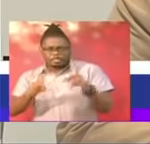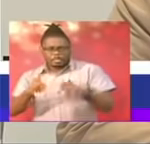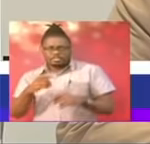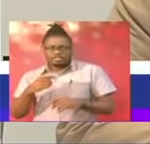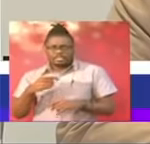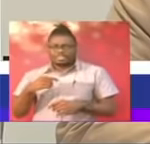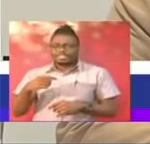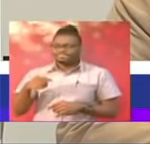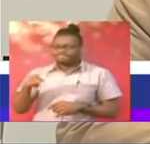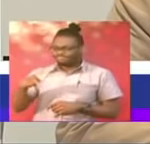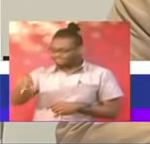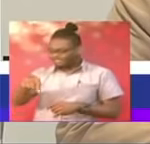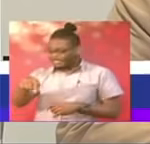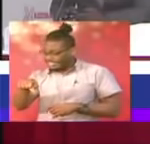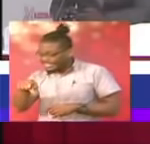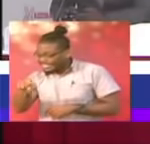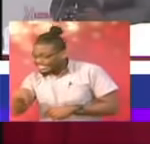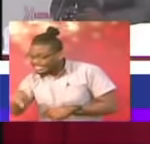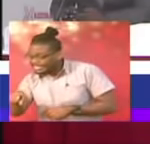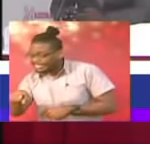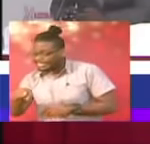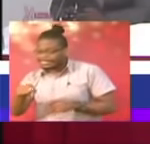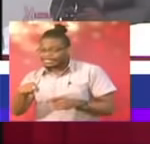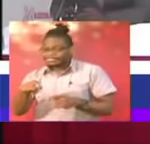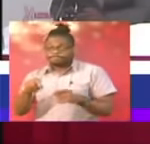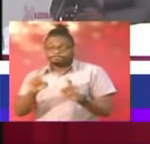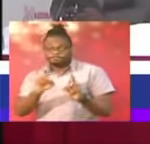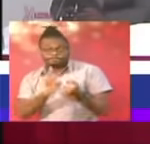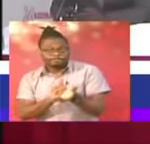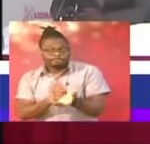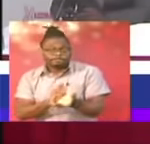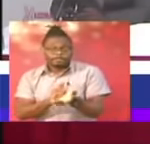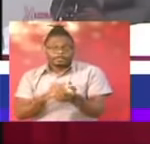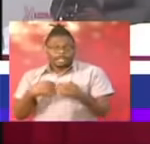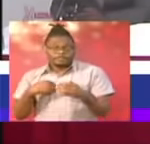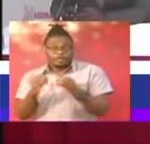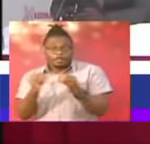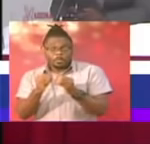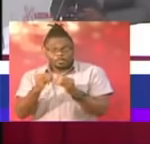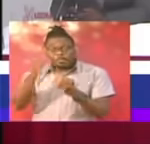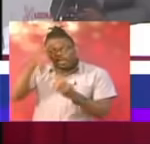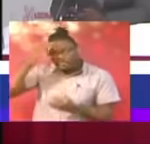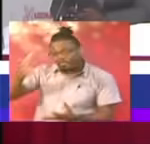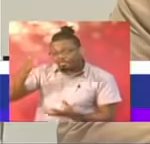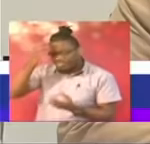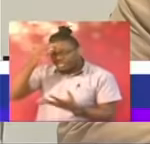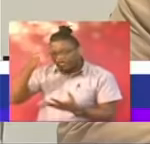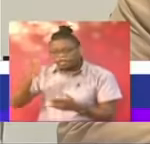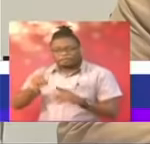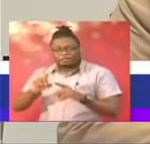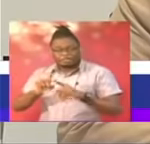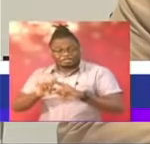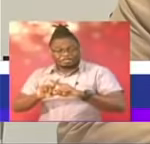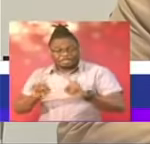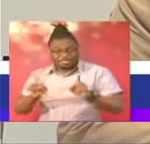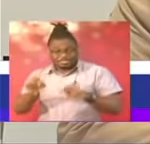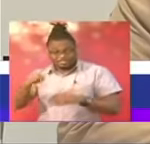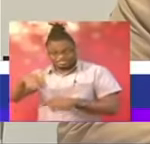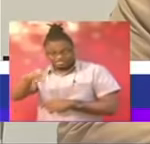know if Dr. Mohammed has any additional information on that at this point, but the overall understanding that we want everybody to have is